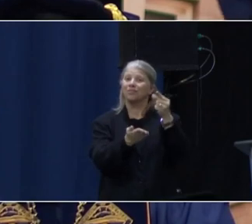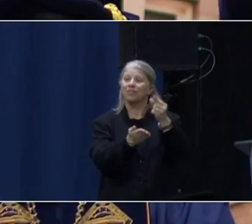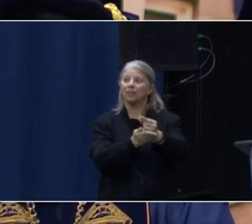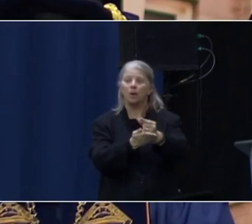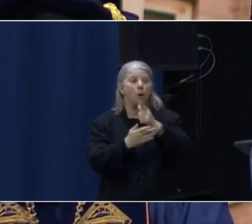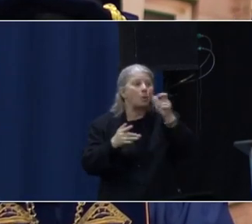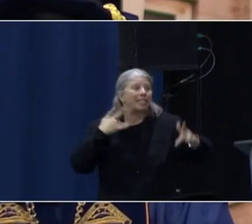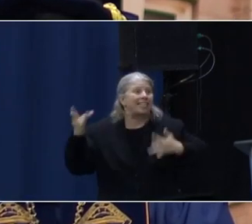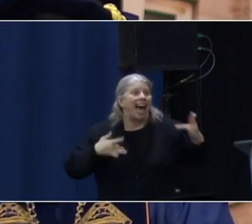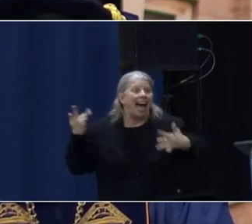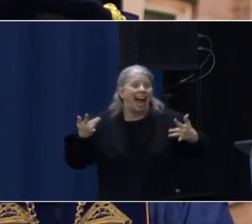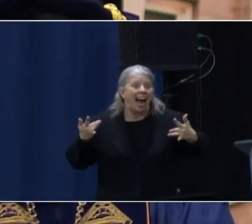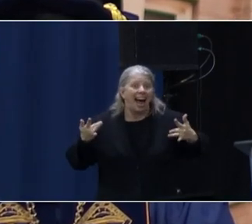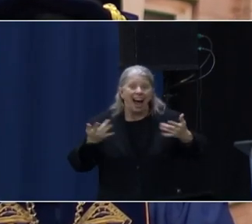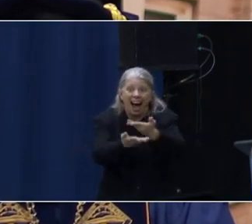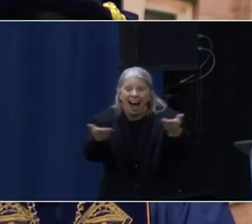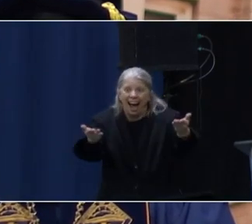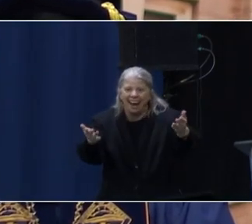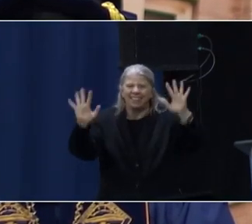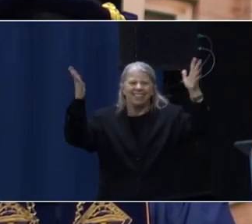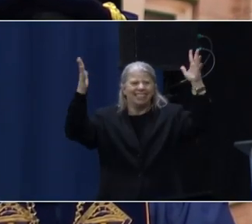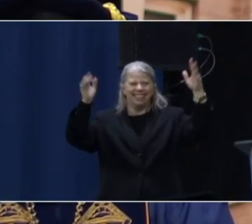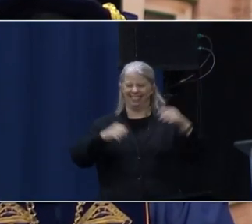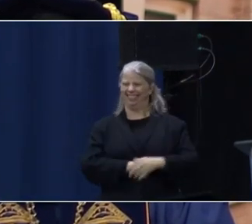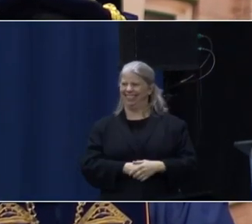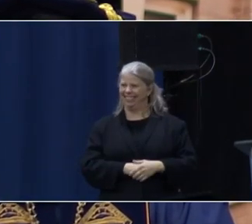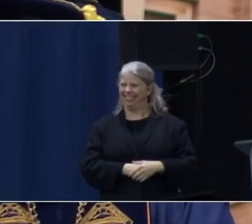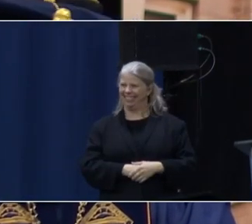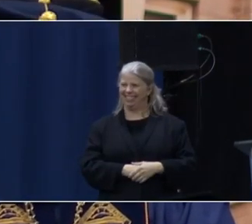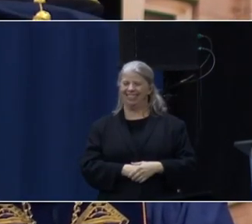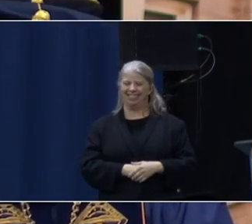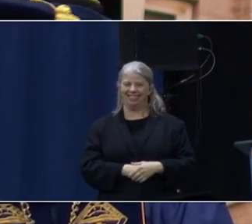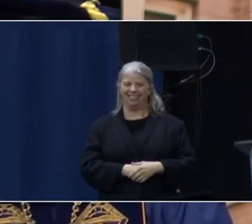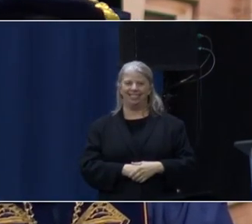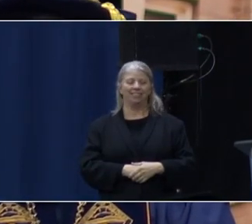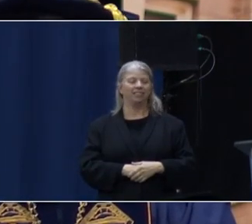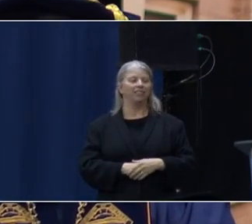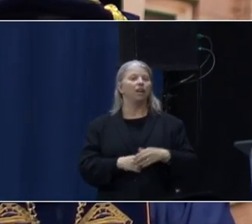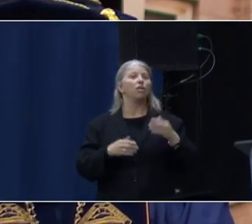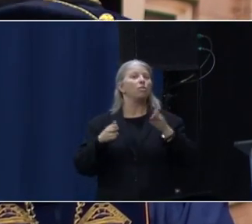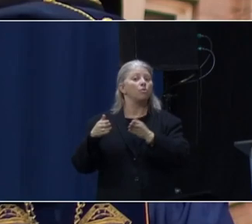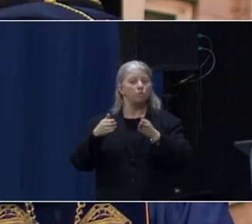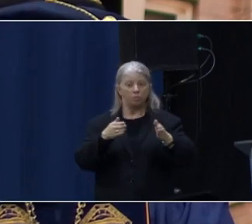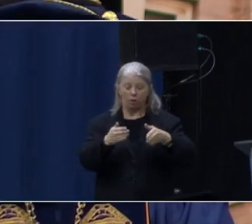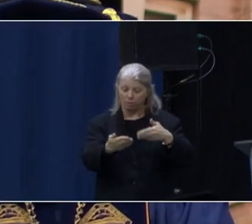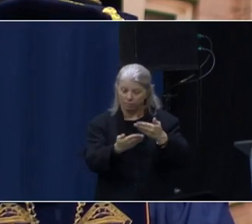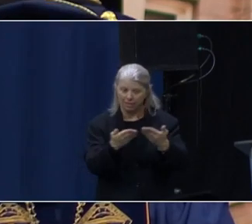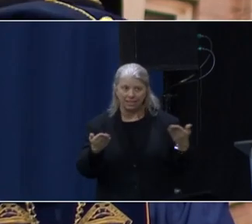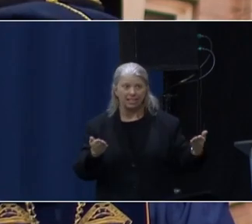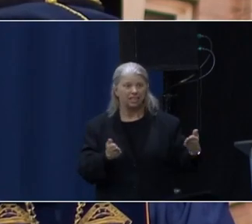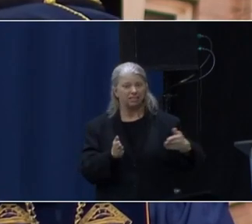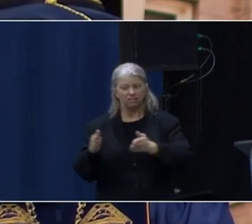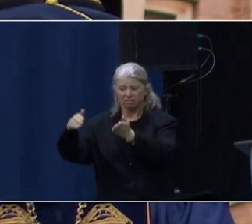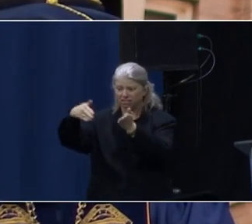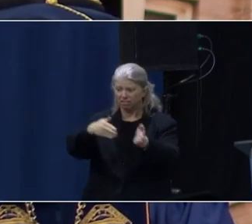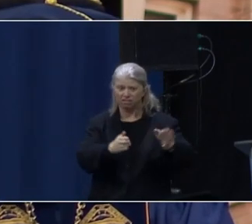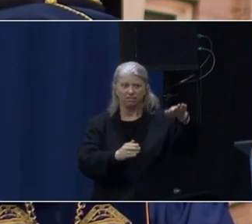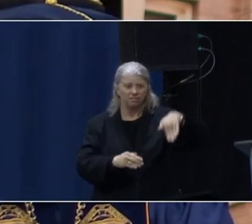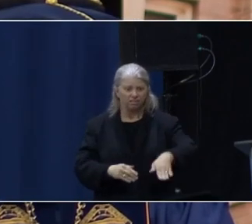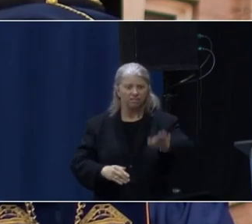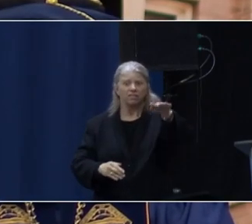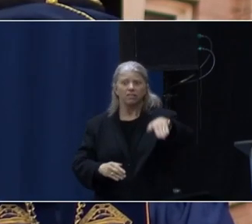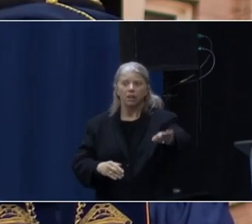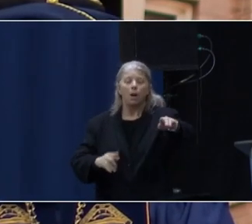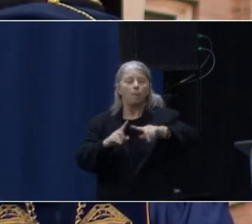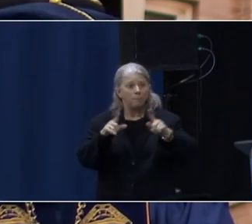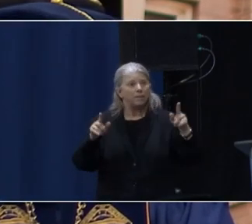Who's excited? Heck yeah! The road that guided us here was often winding and rocky, yet it was all